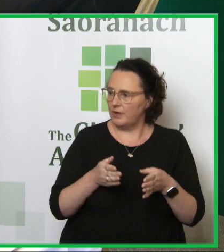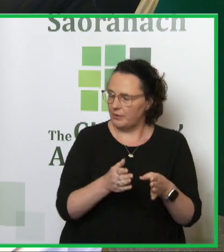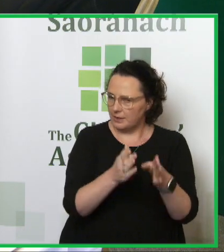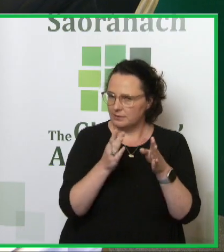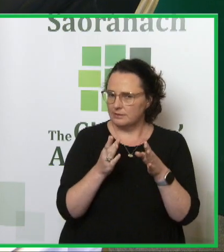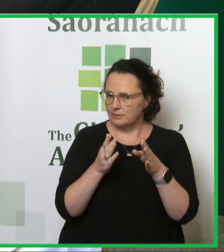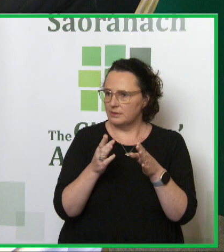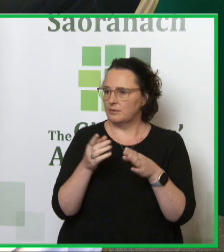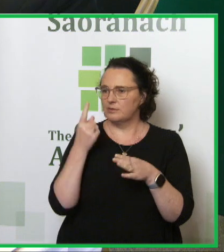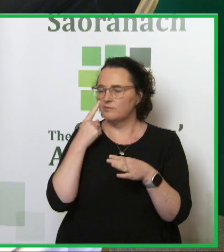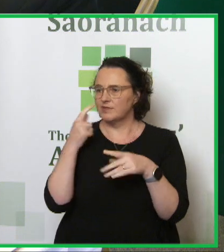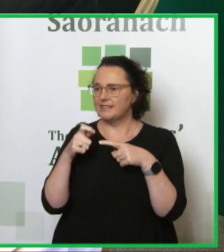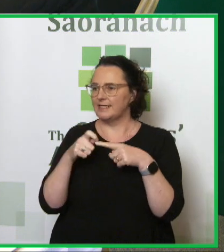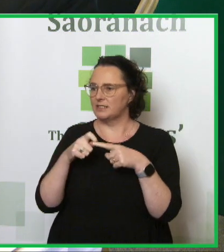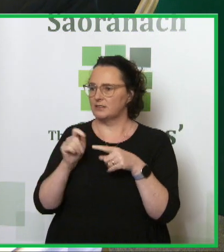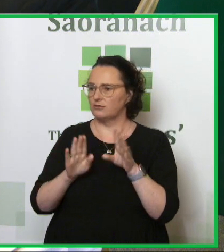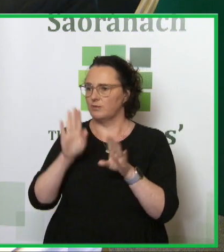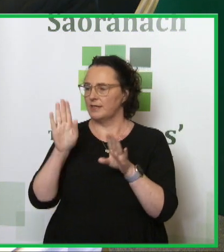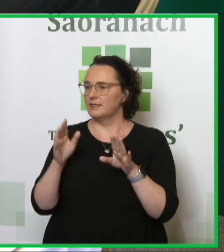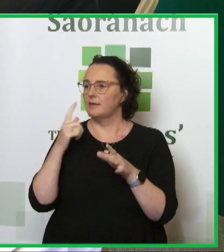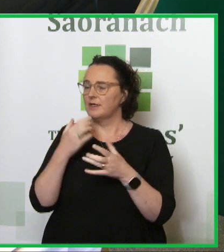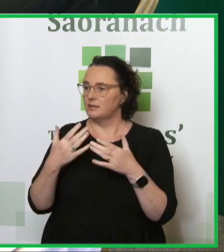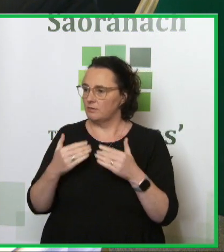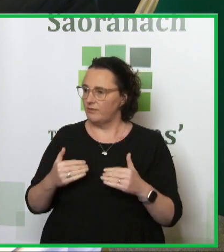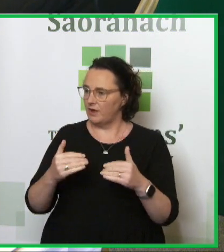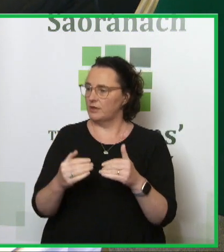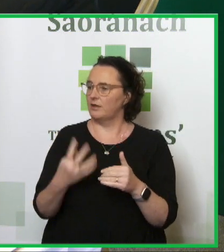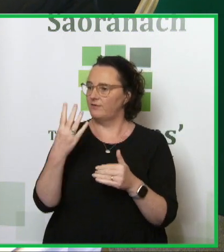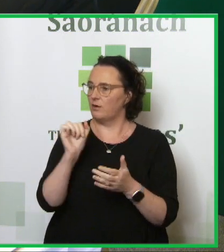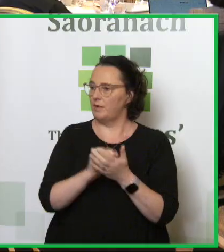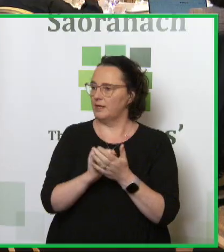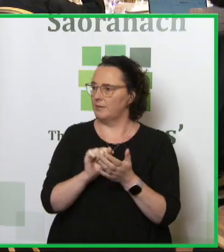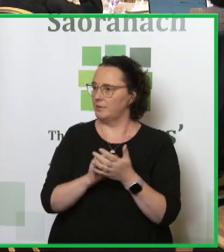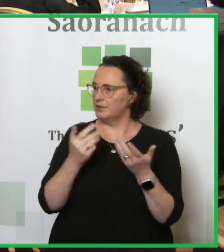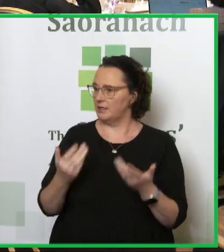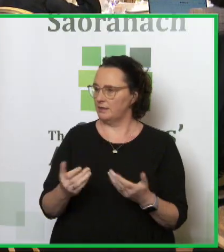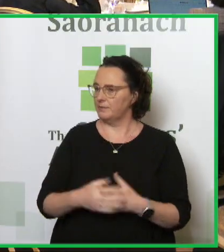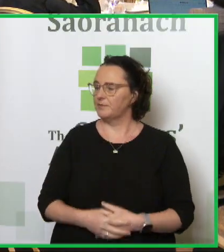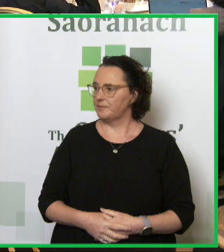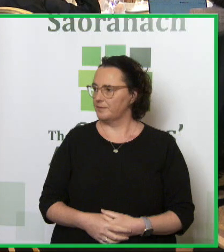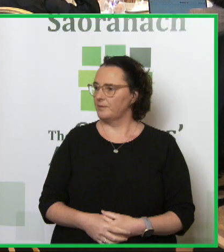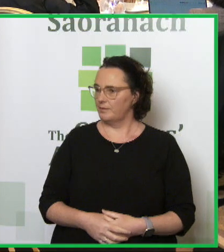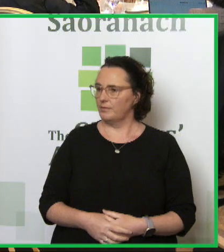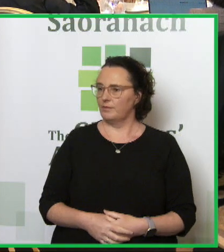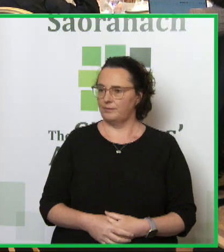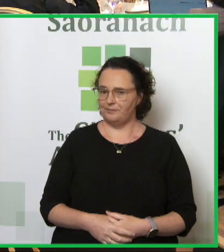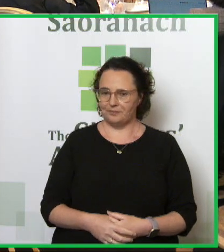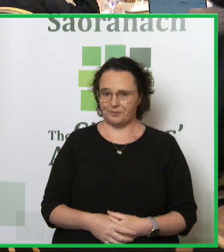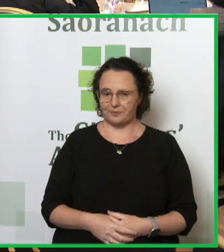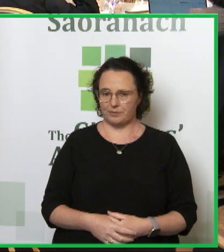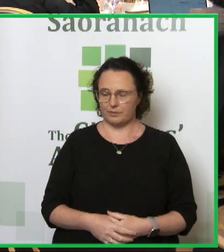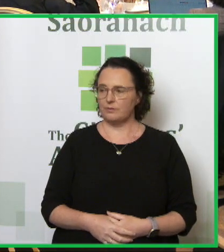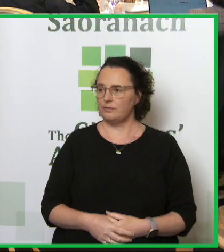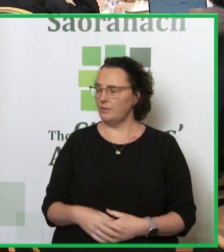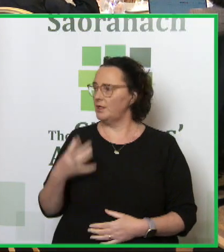test the room. Can you just show me your hands up in the air? You're ready to proceed with those 4 ballot papers for now? Okay. I'm going to ask the team to circulate the